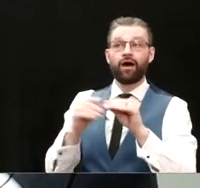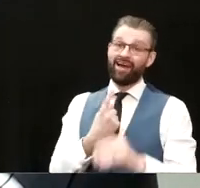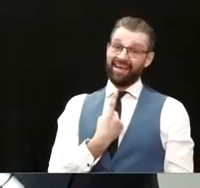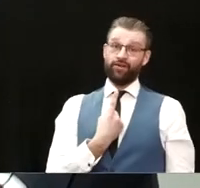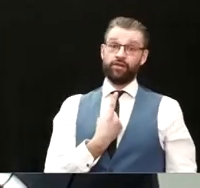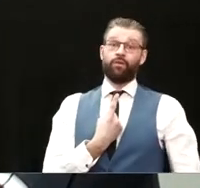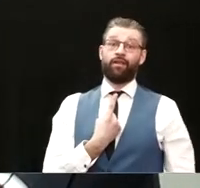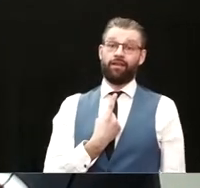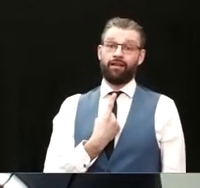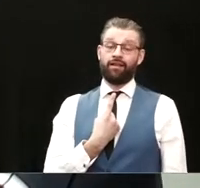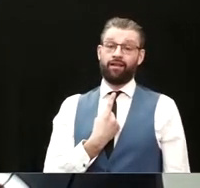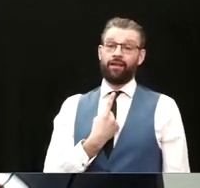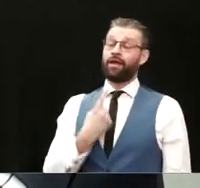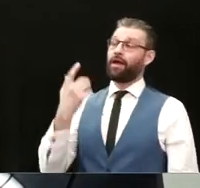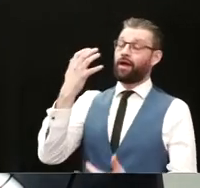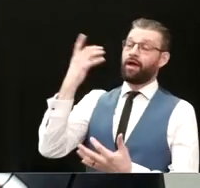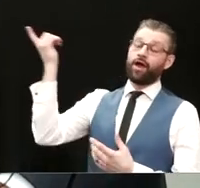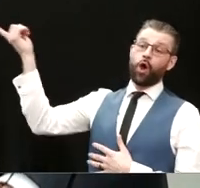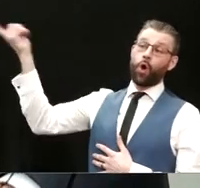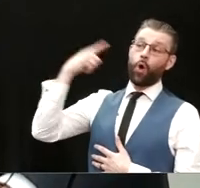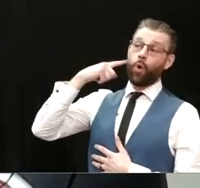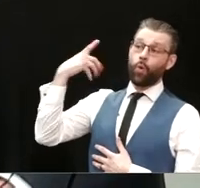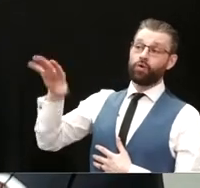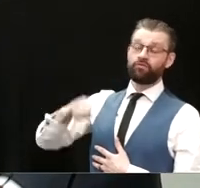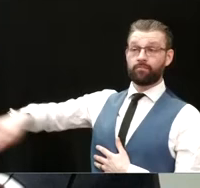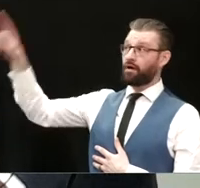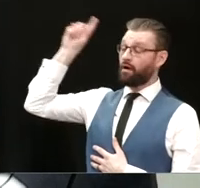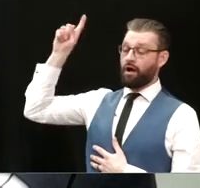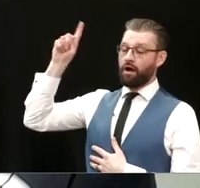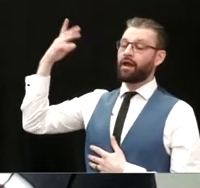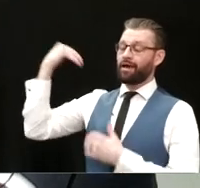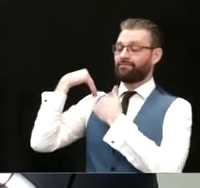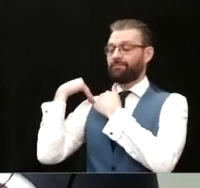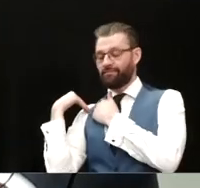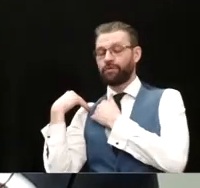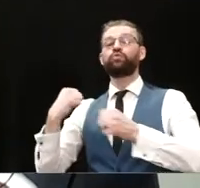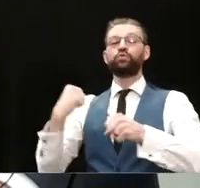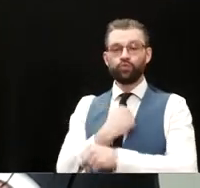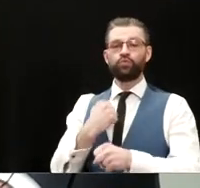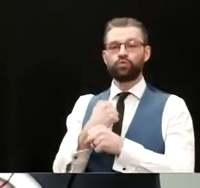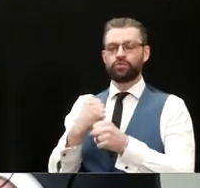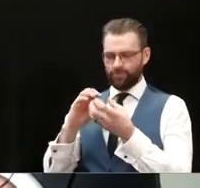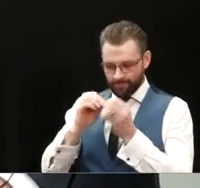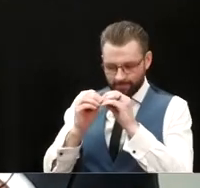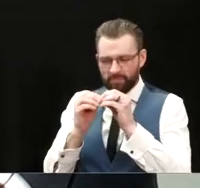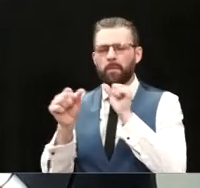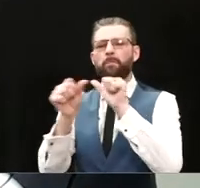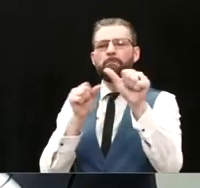an individual, called by God to perform a task for the betterment of his